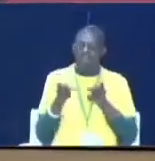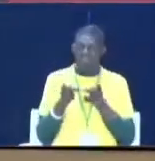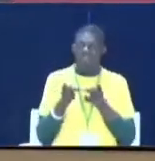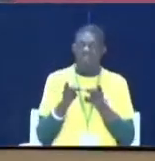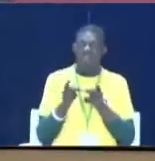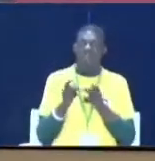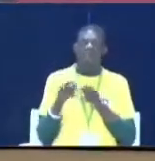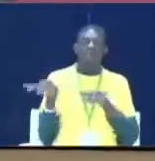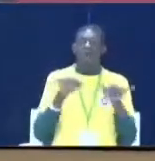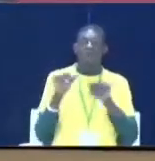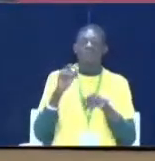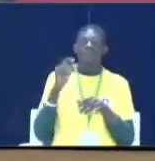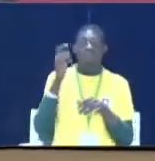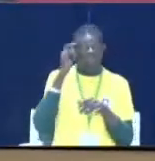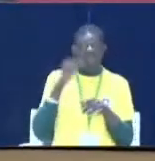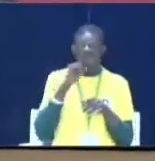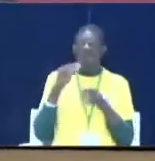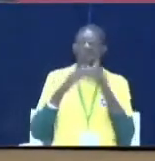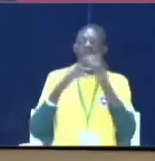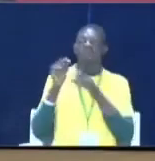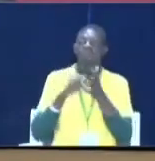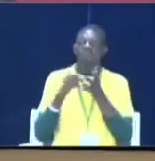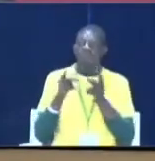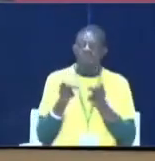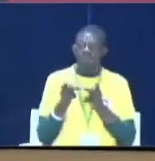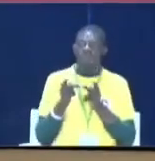Common sense did not build this place.